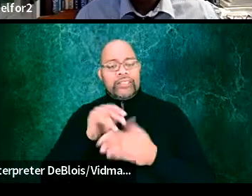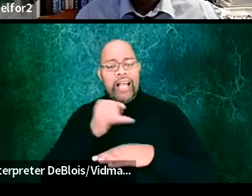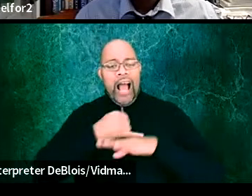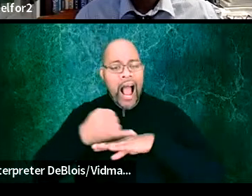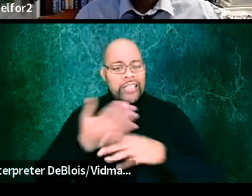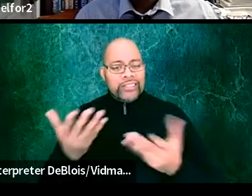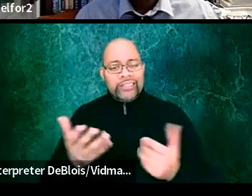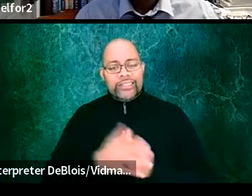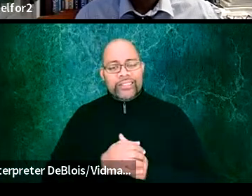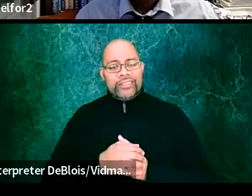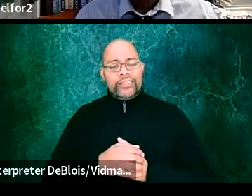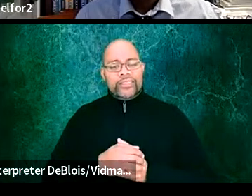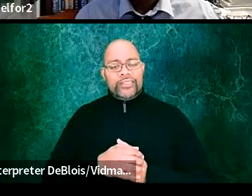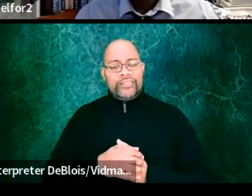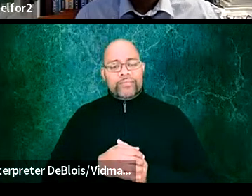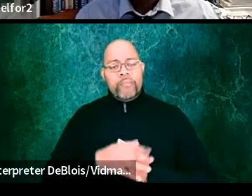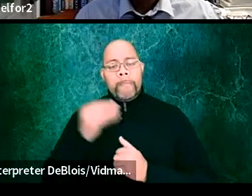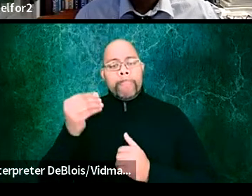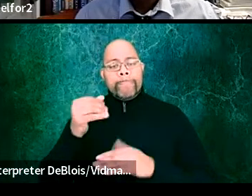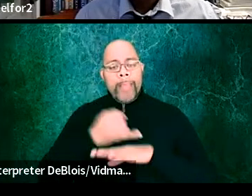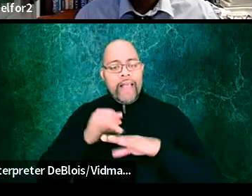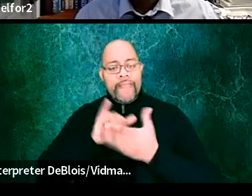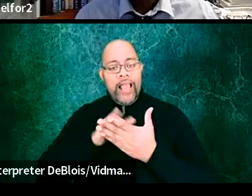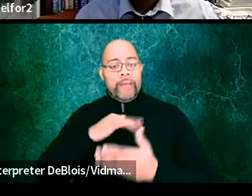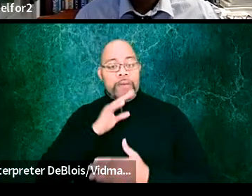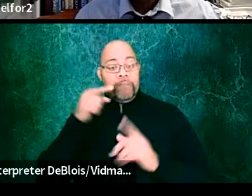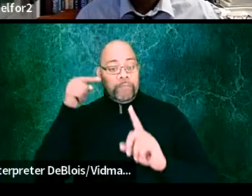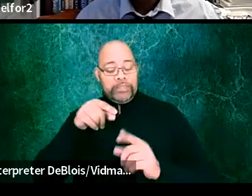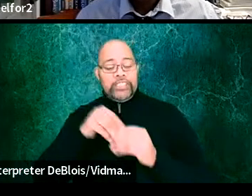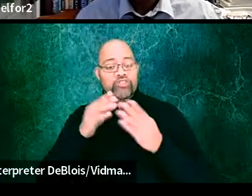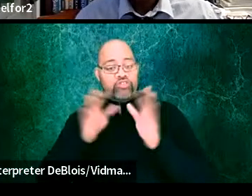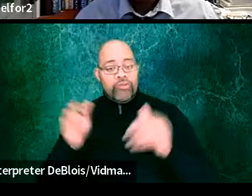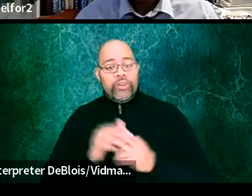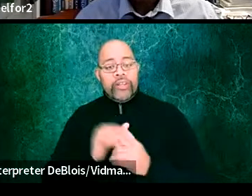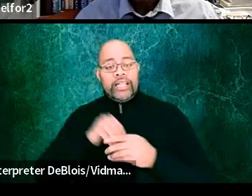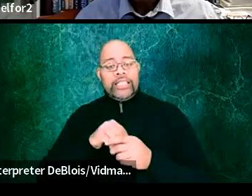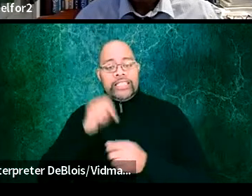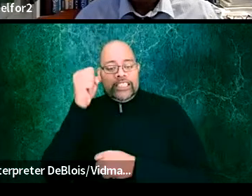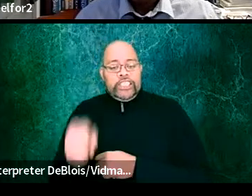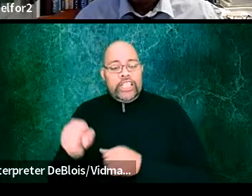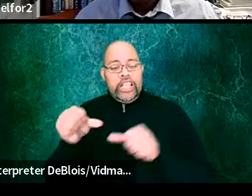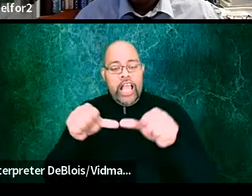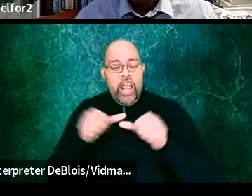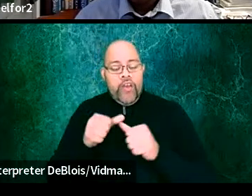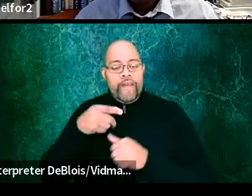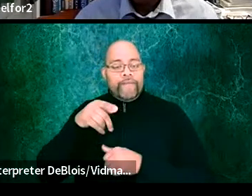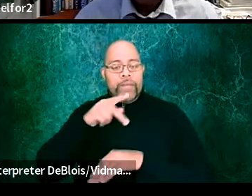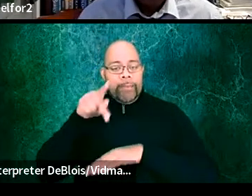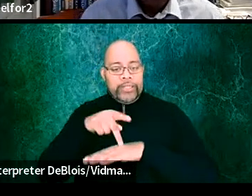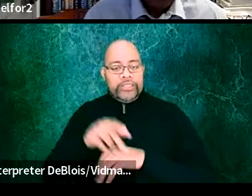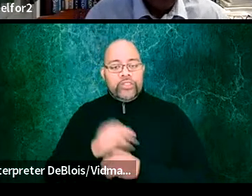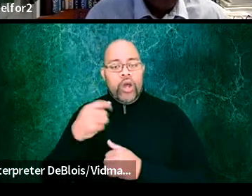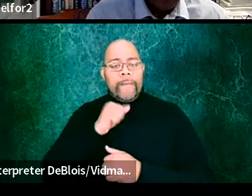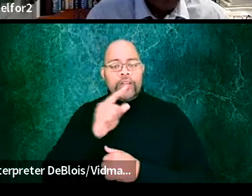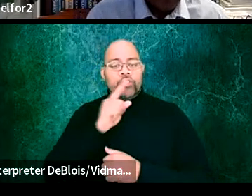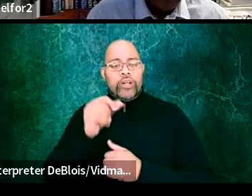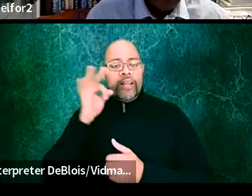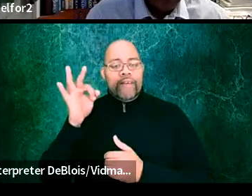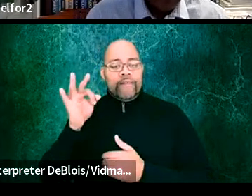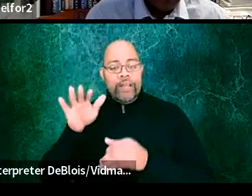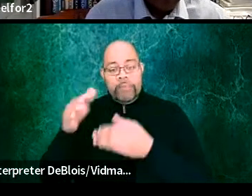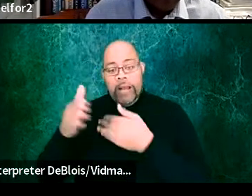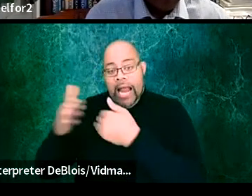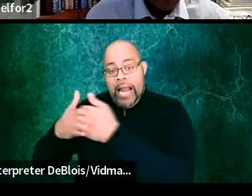islands. And then the island that I'm speaking of in general is in the southern region of the Philippines. So I'm not sure if like the